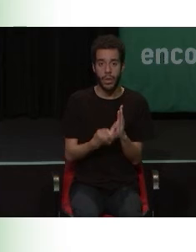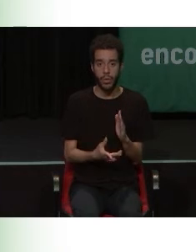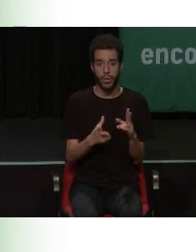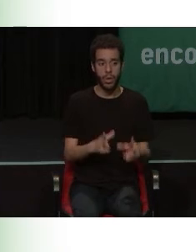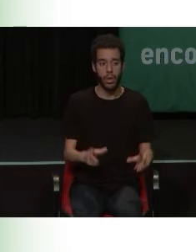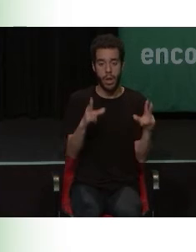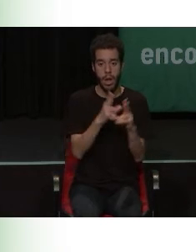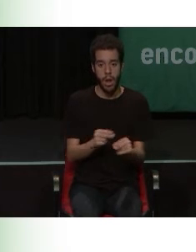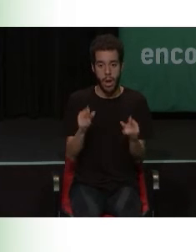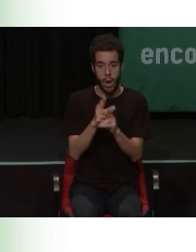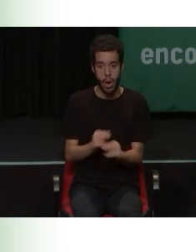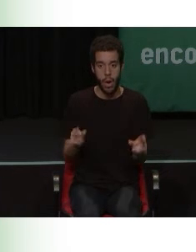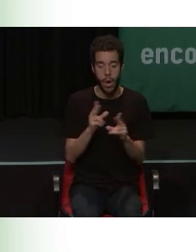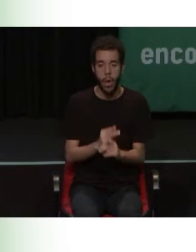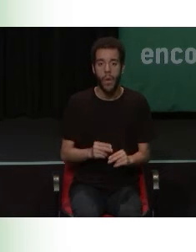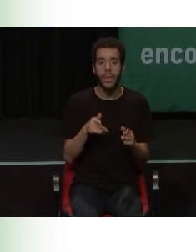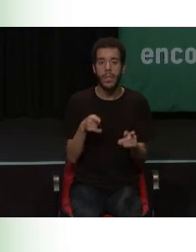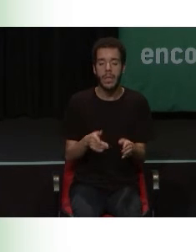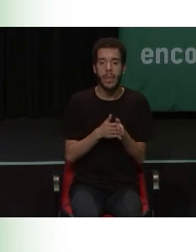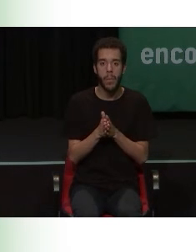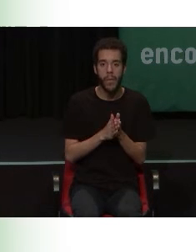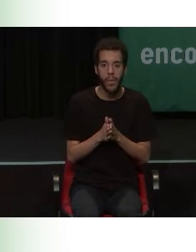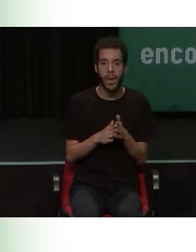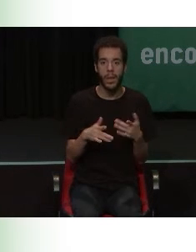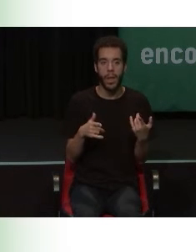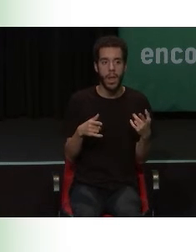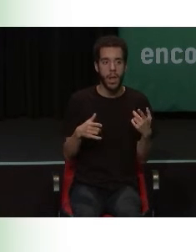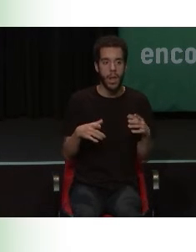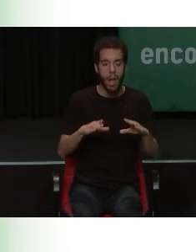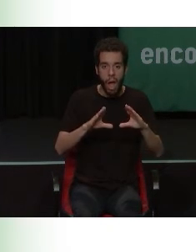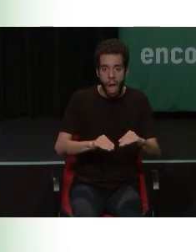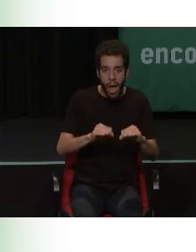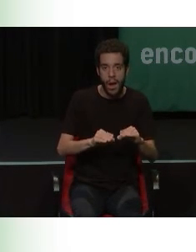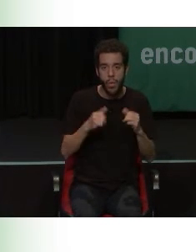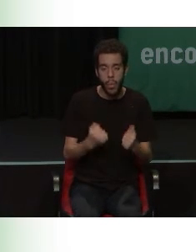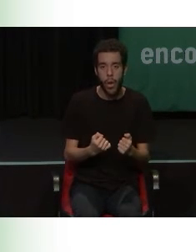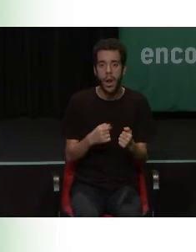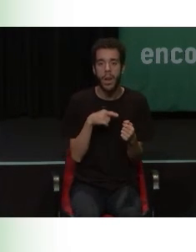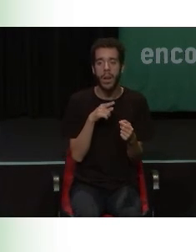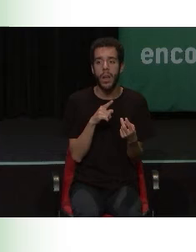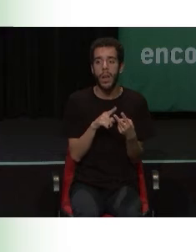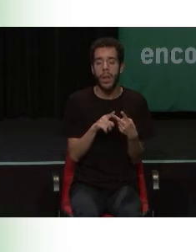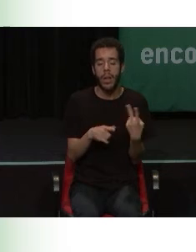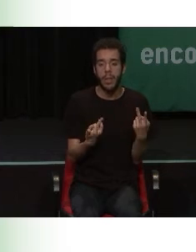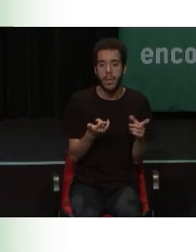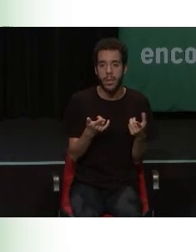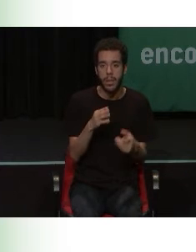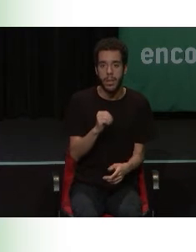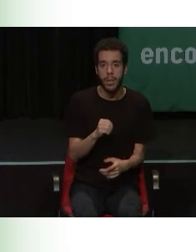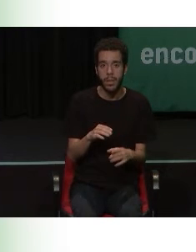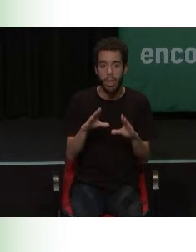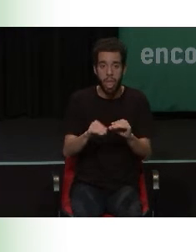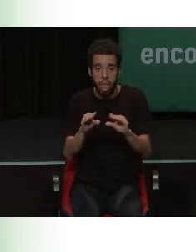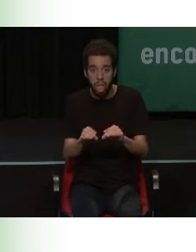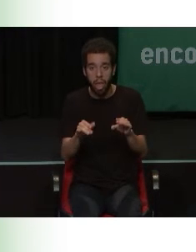So this is a set of new technologies. There is a hardware component. There is also